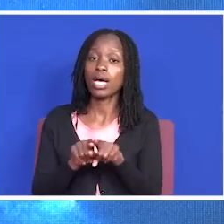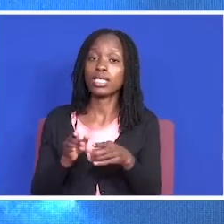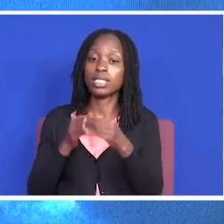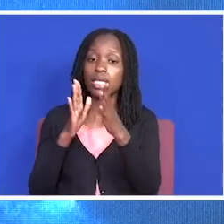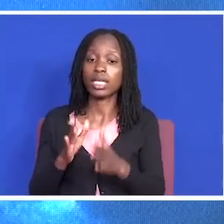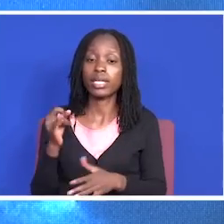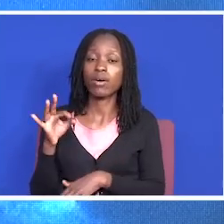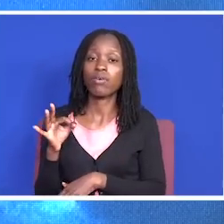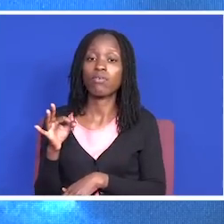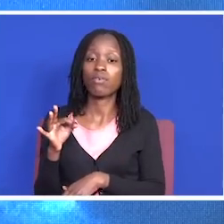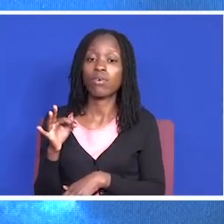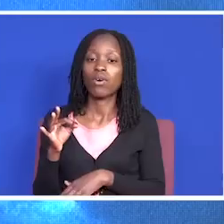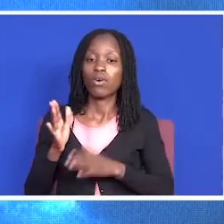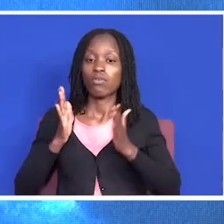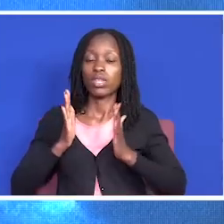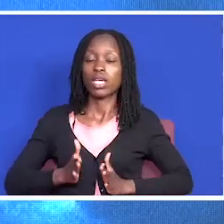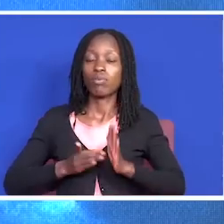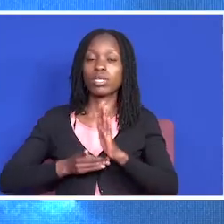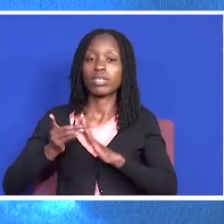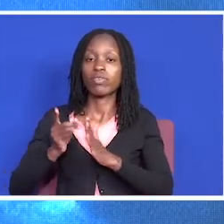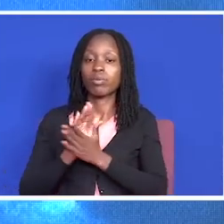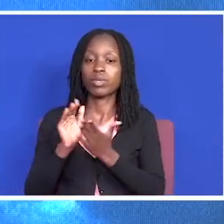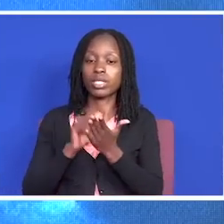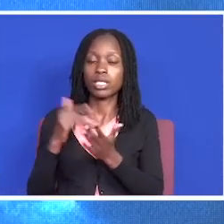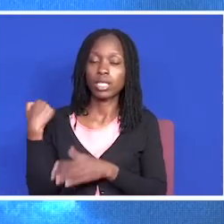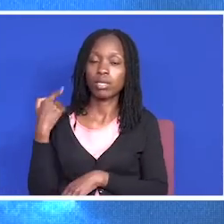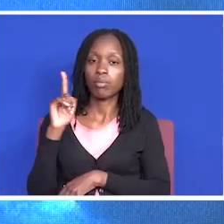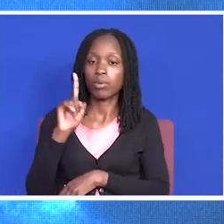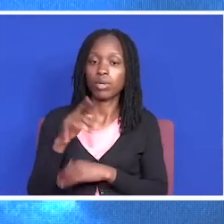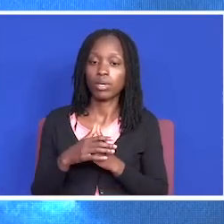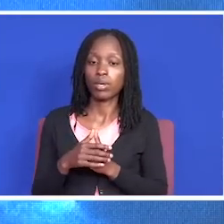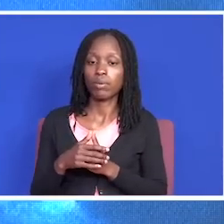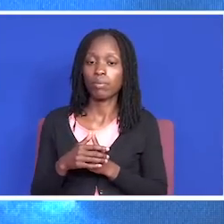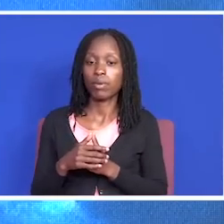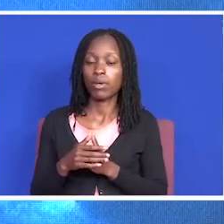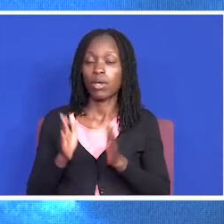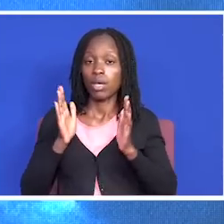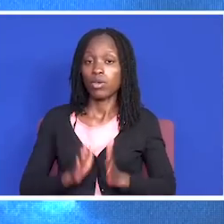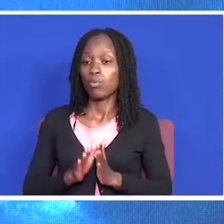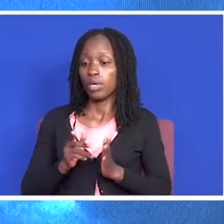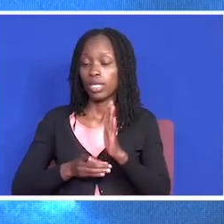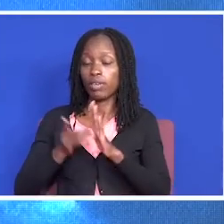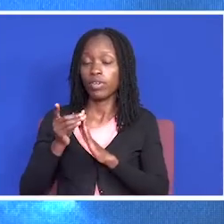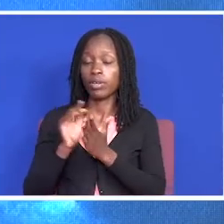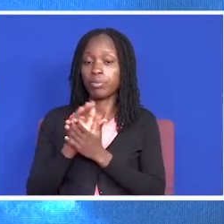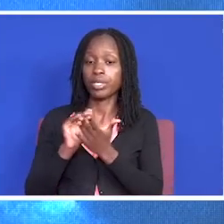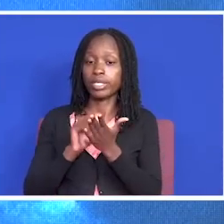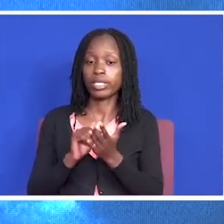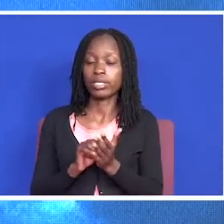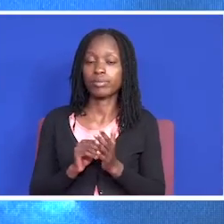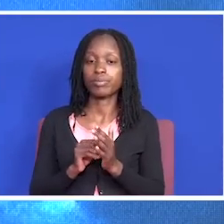leader of the Human Development Center. Number one, this Human Development Center